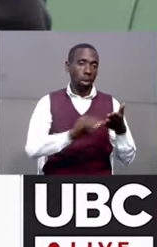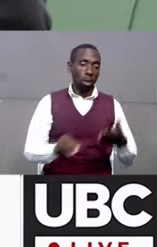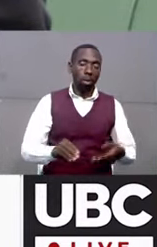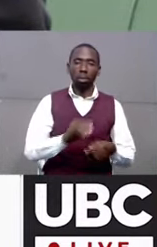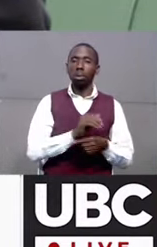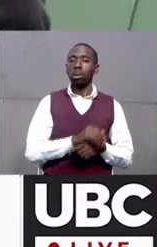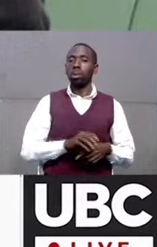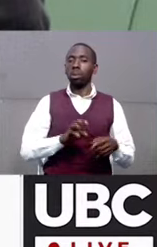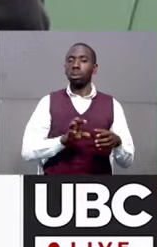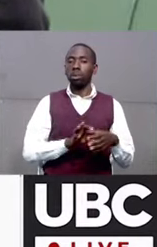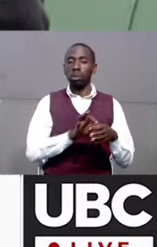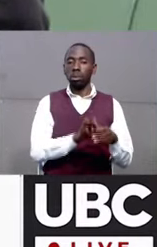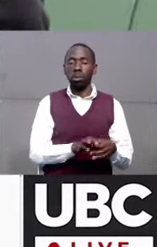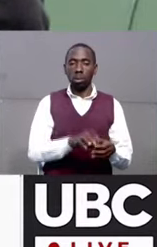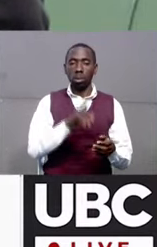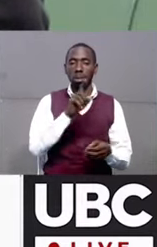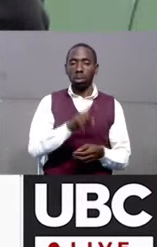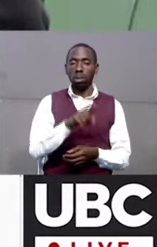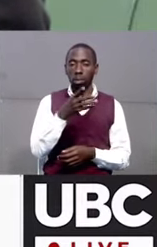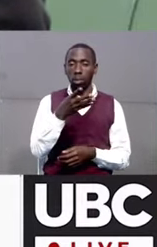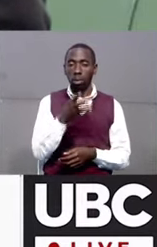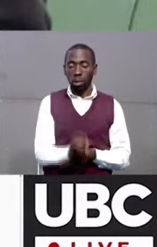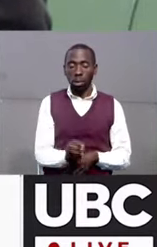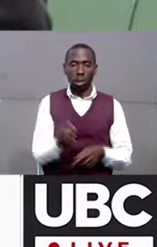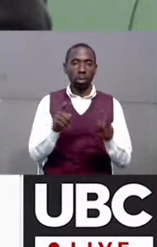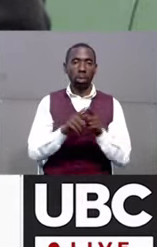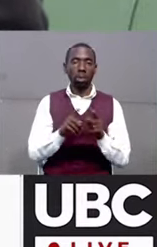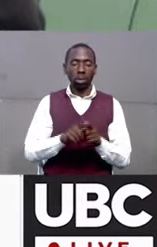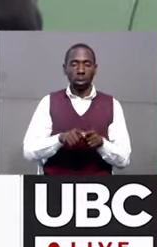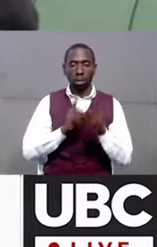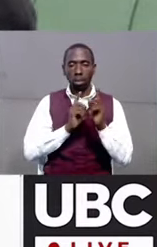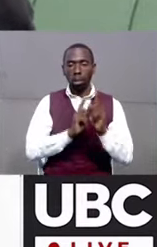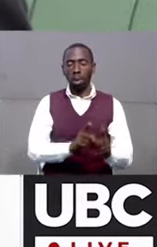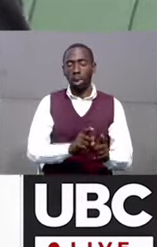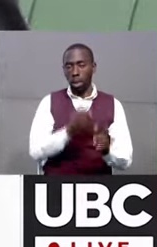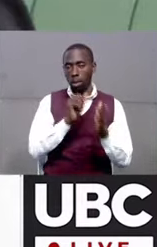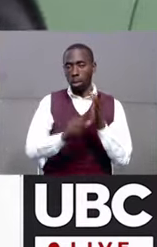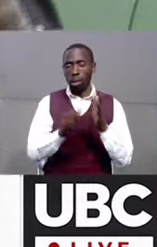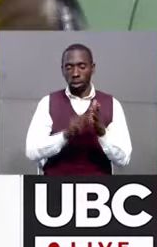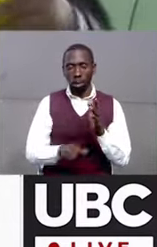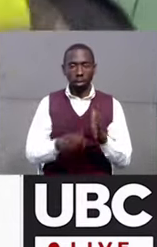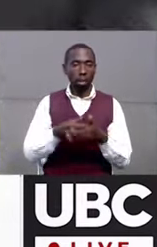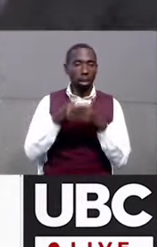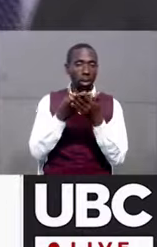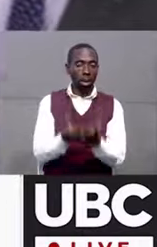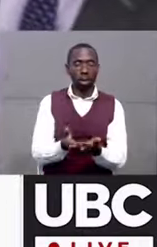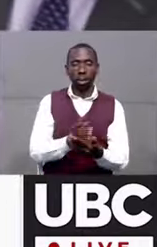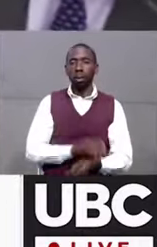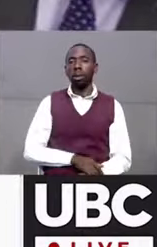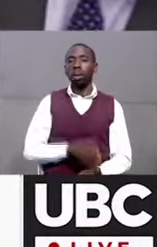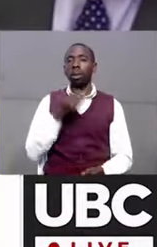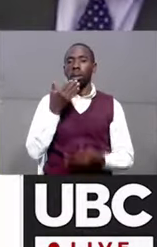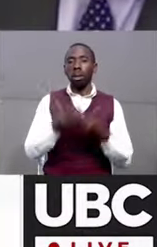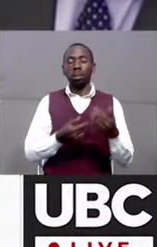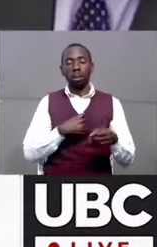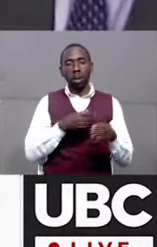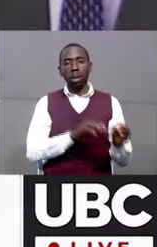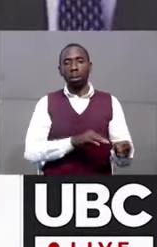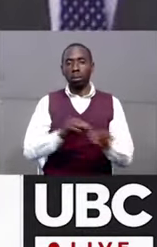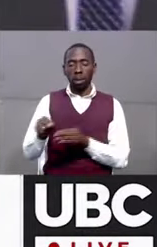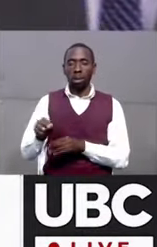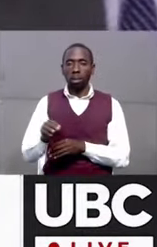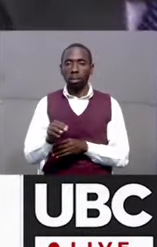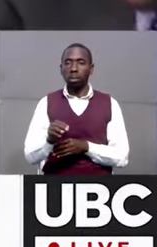pursuant Section 40 of the Tax Procedures Code Act. I beg to lay, Madam. Thank you. I refer the